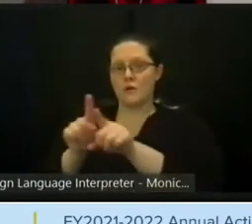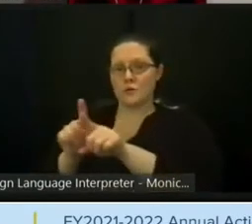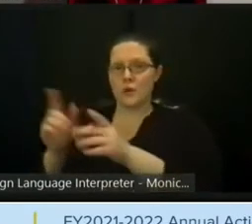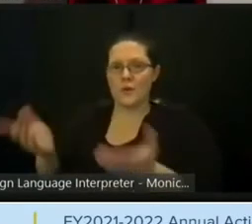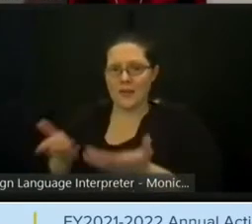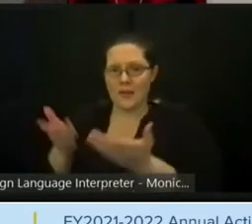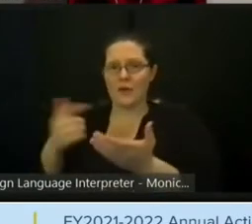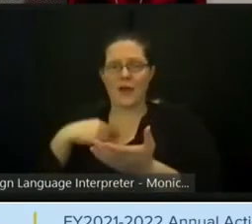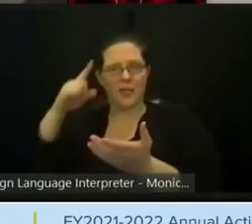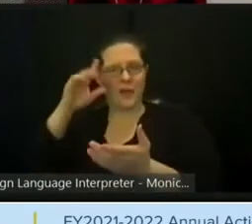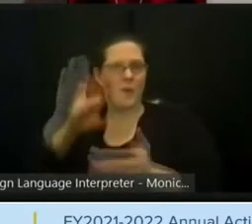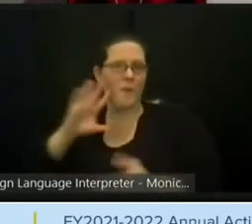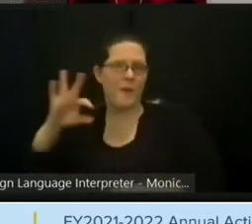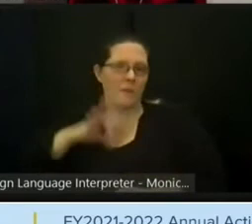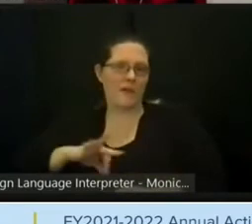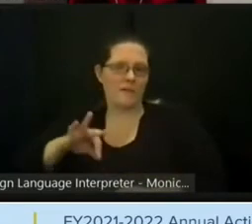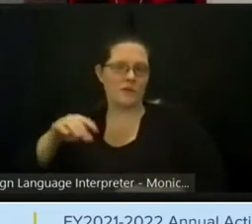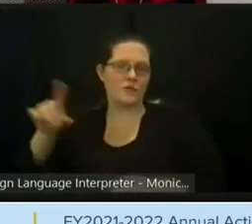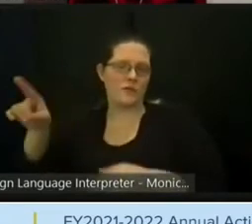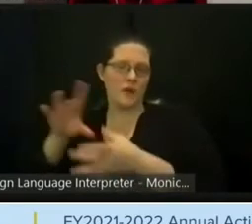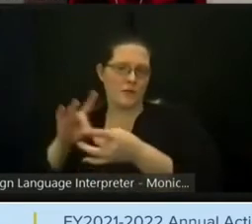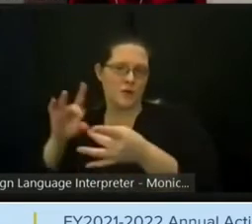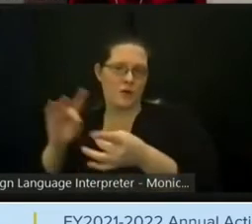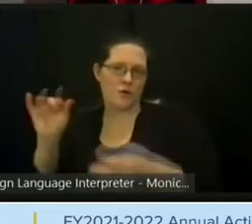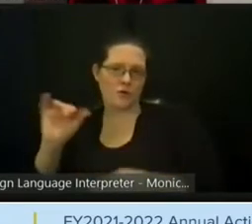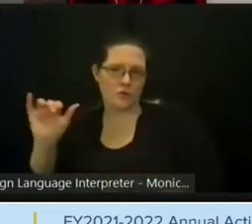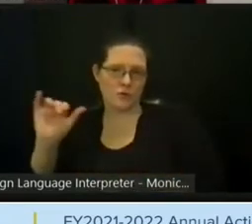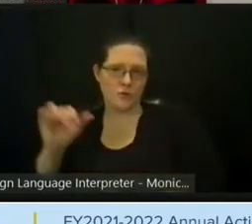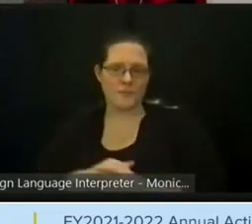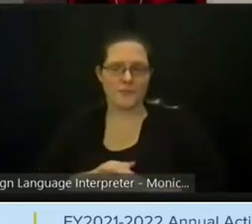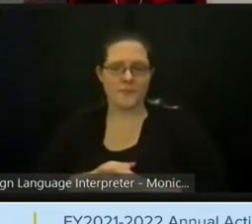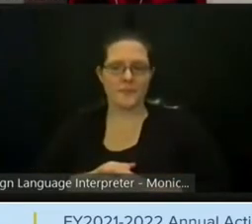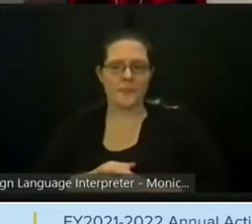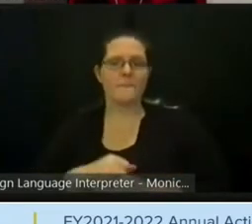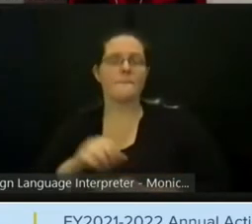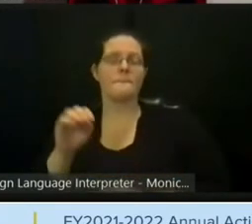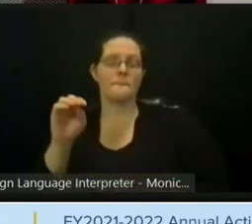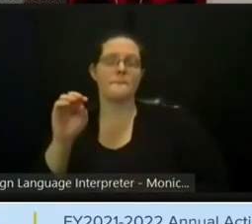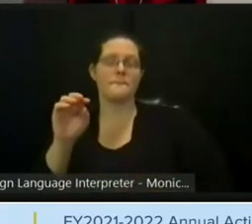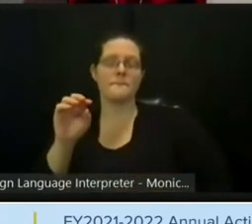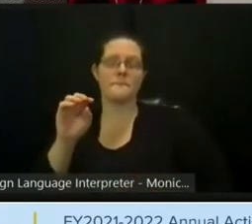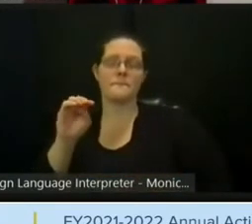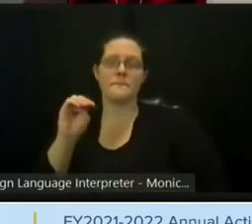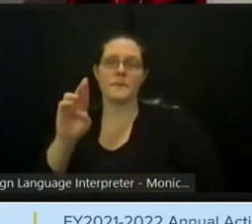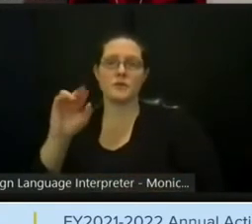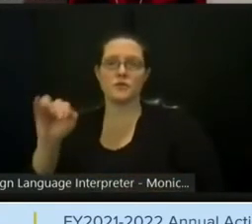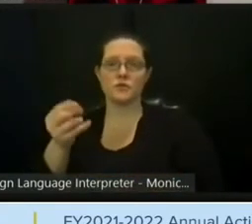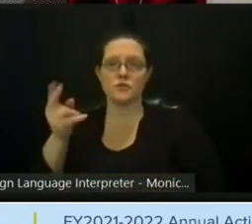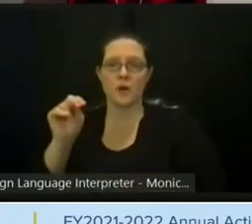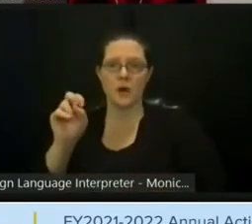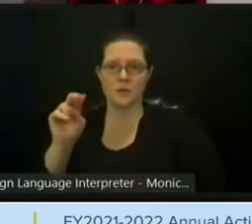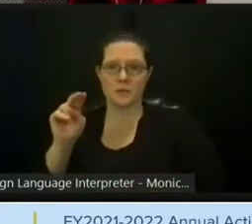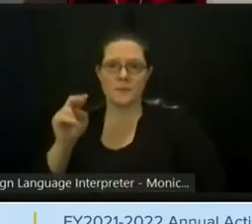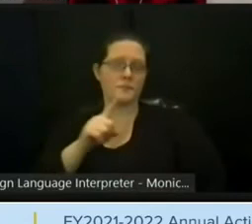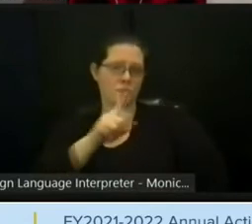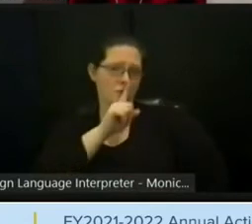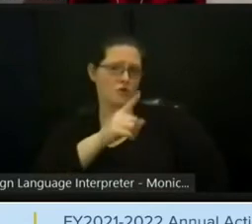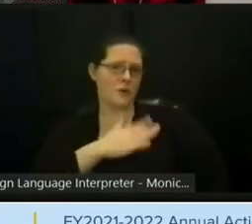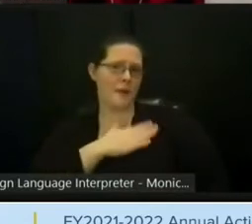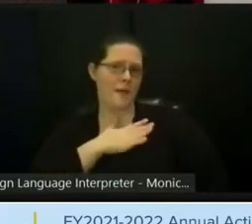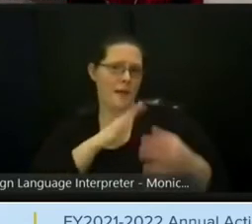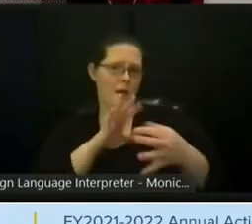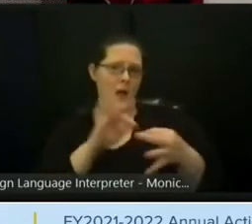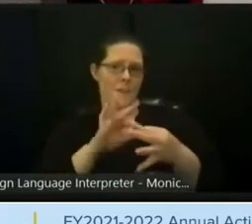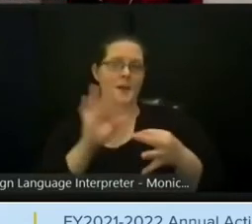Scott about those plans as well. Yes, I'd be glad to, Mr. Mayor. So in terms of Section